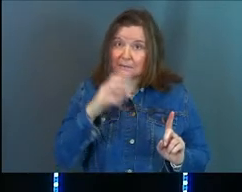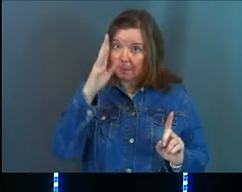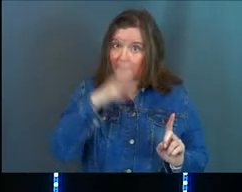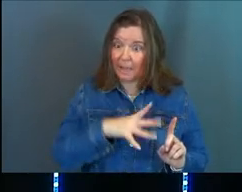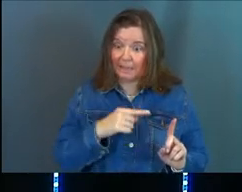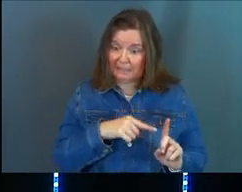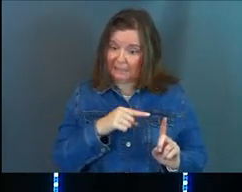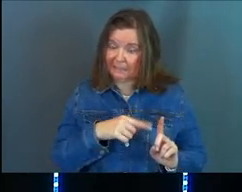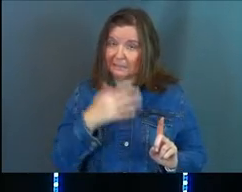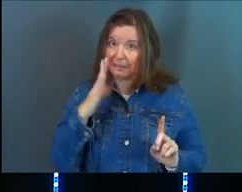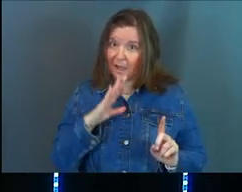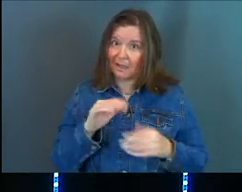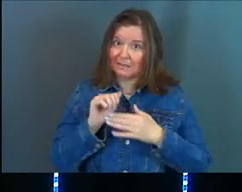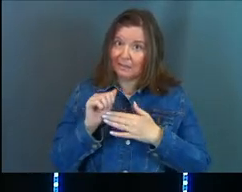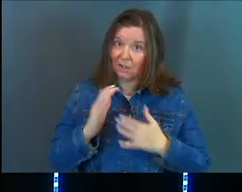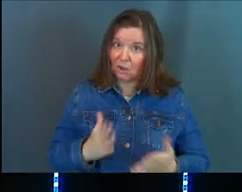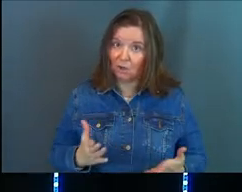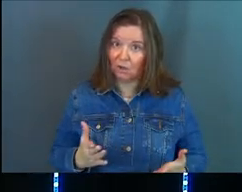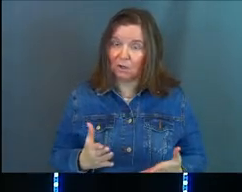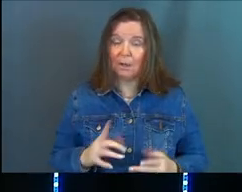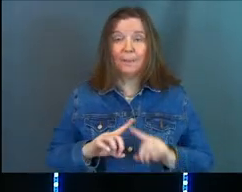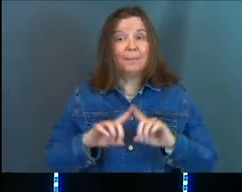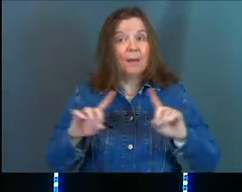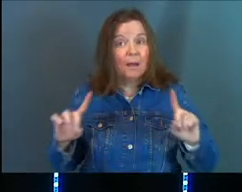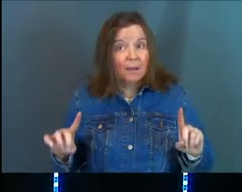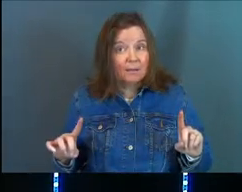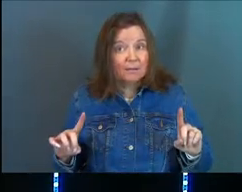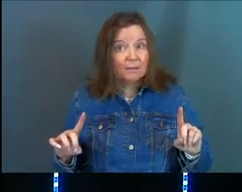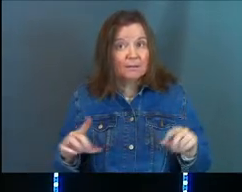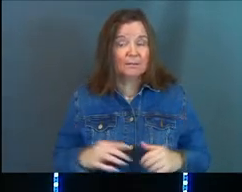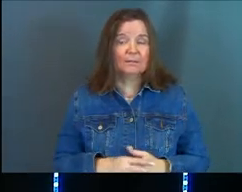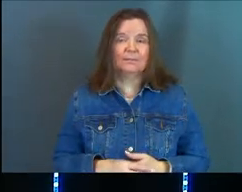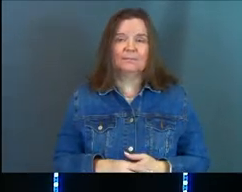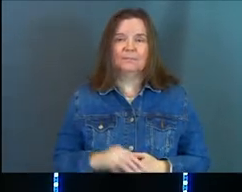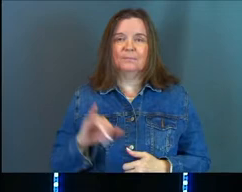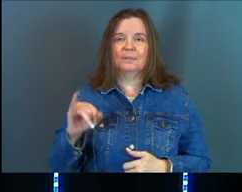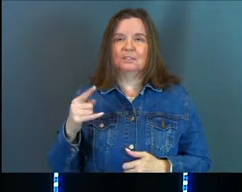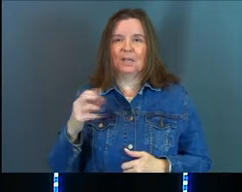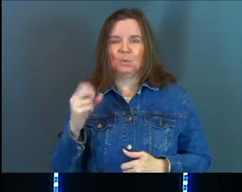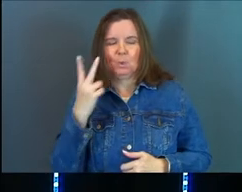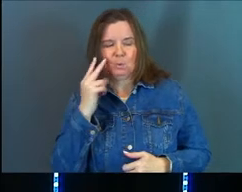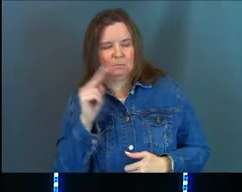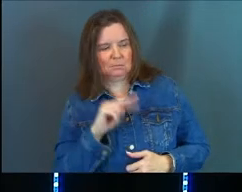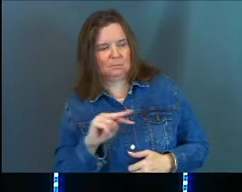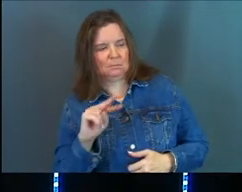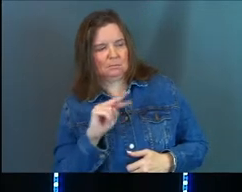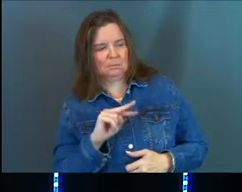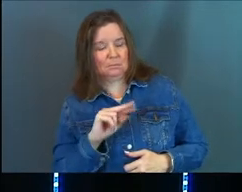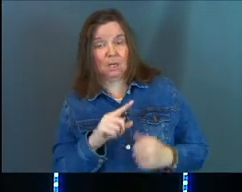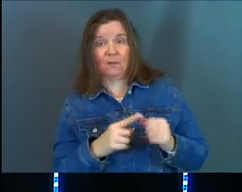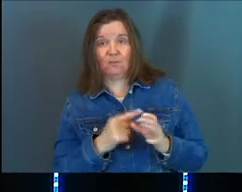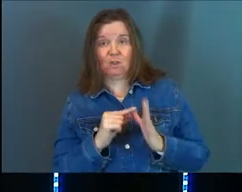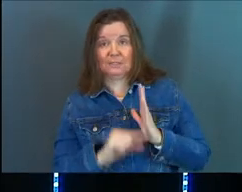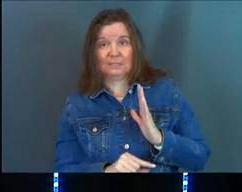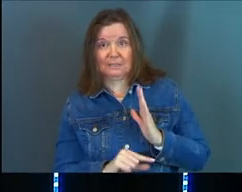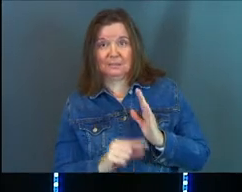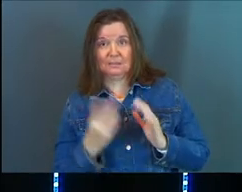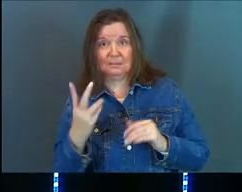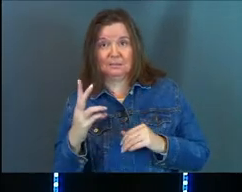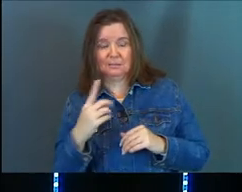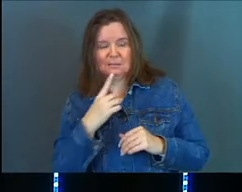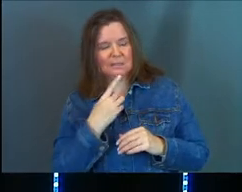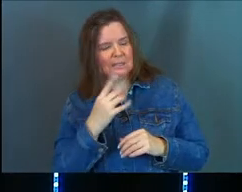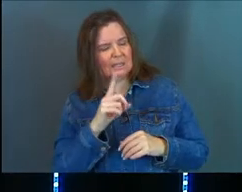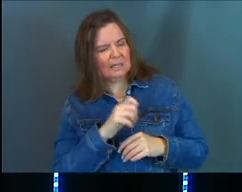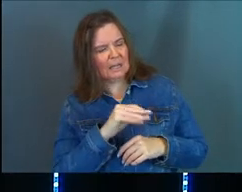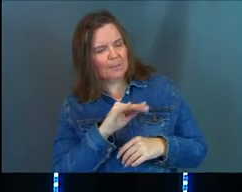man, right? Like, he is God's leader. But Jethro sees this. Verse 16, he's